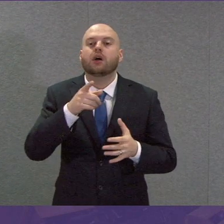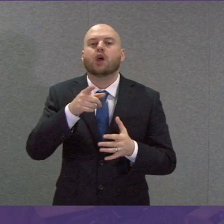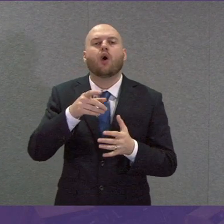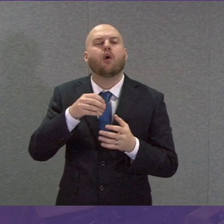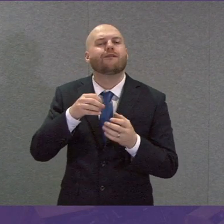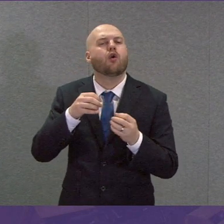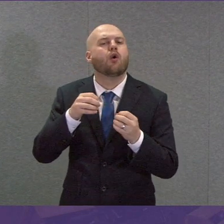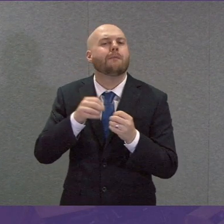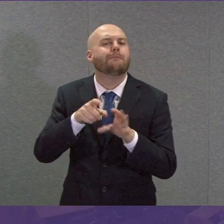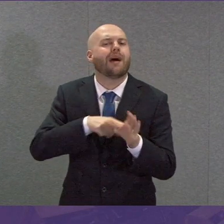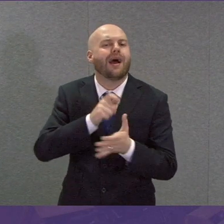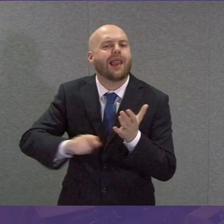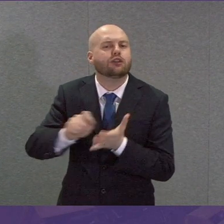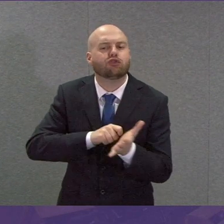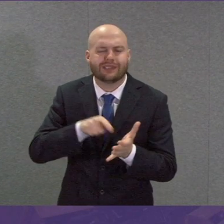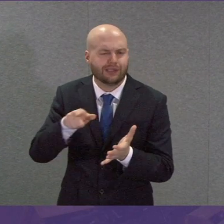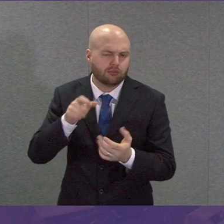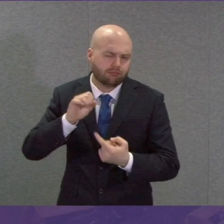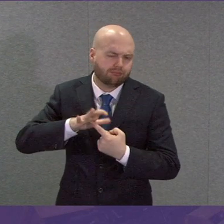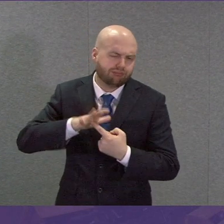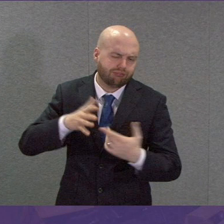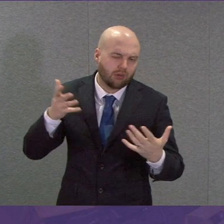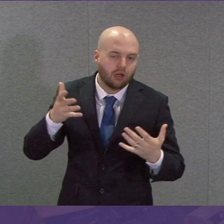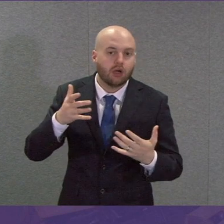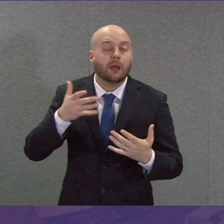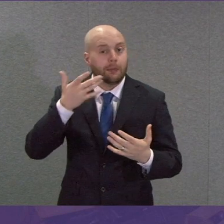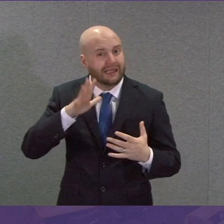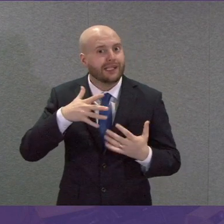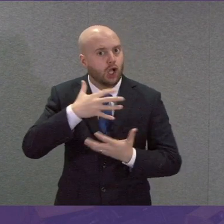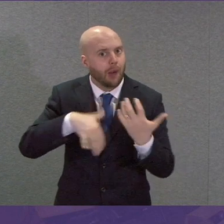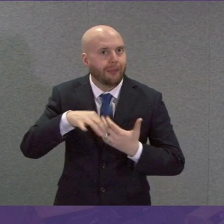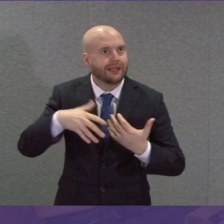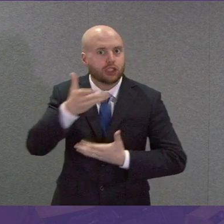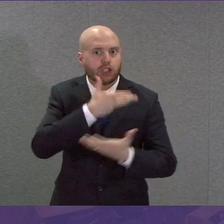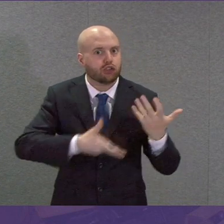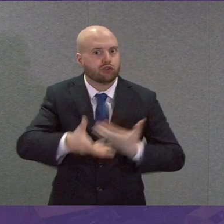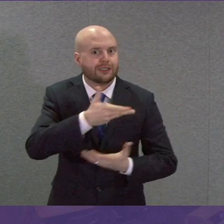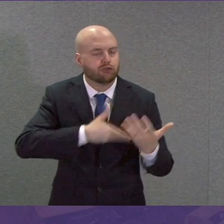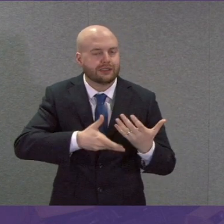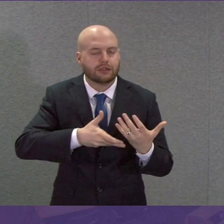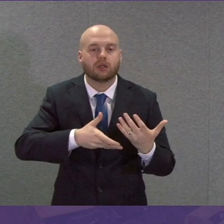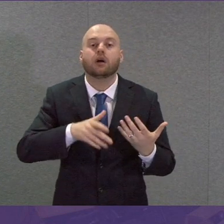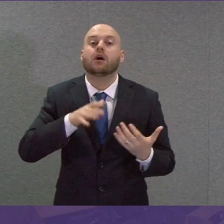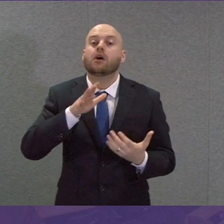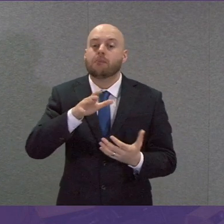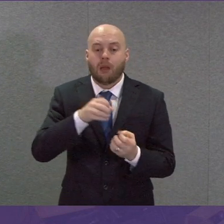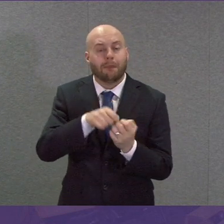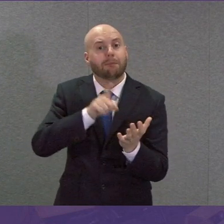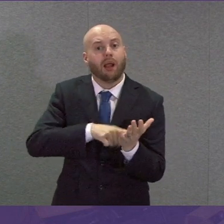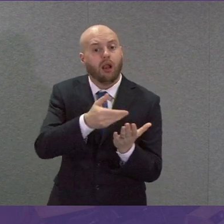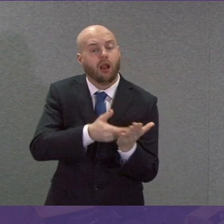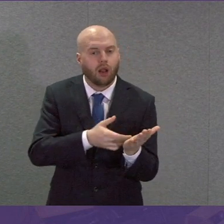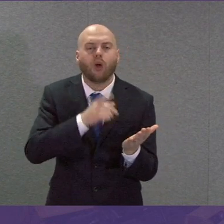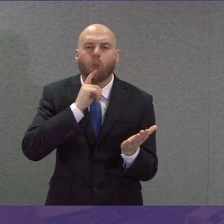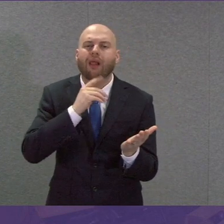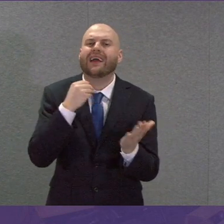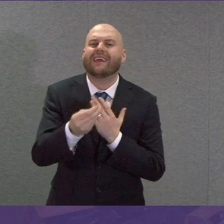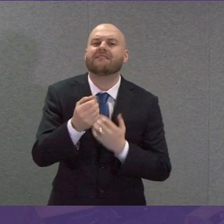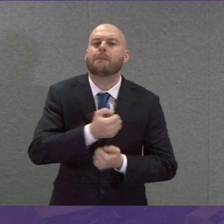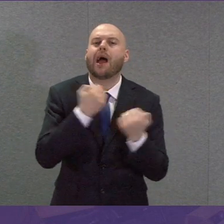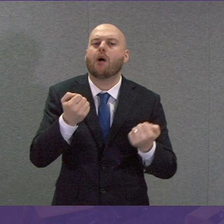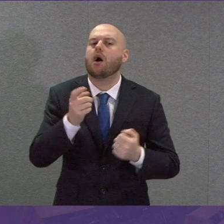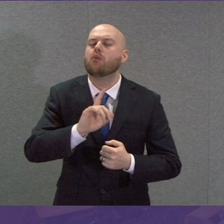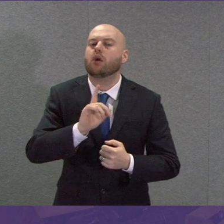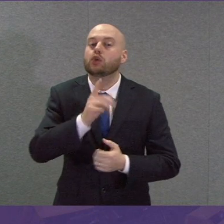a complex discussion between the administrations. But what the bill does in terms of Scottish by-elections is it will give the power to cancel by-elections,